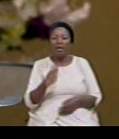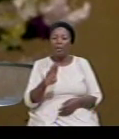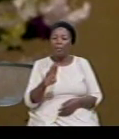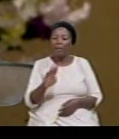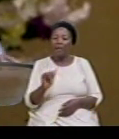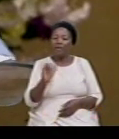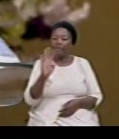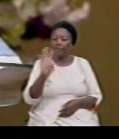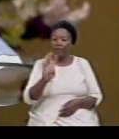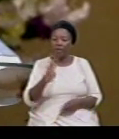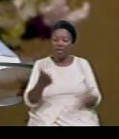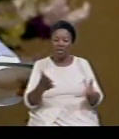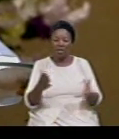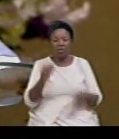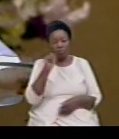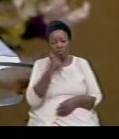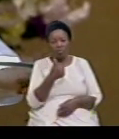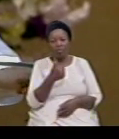Believers Class.